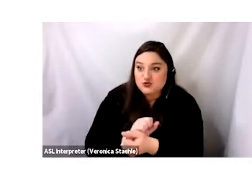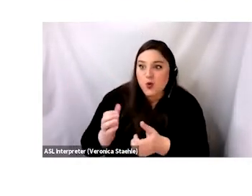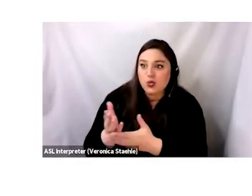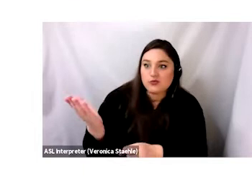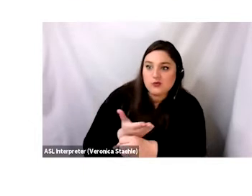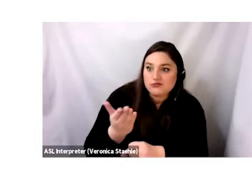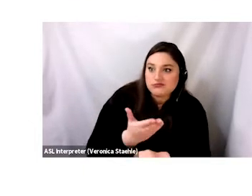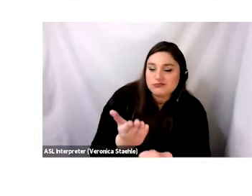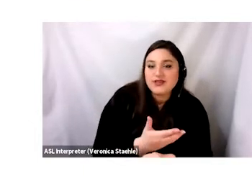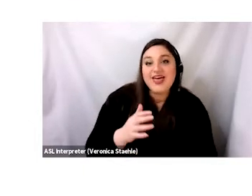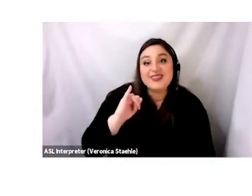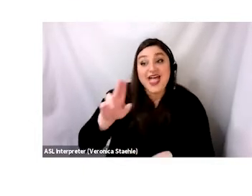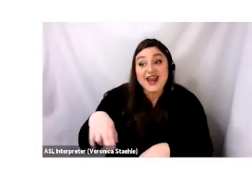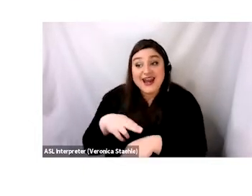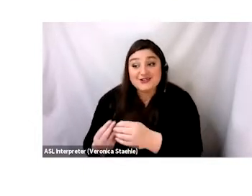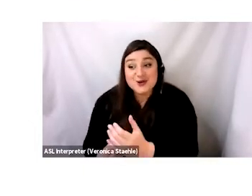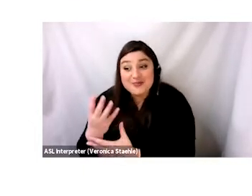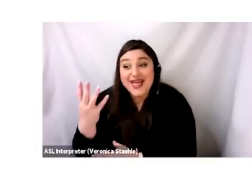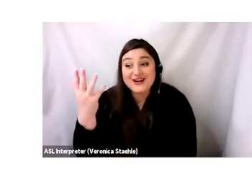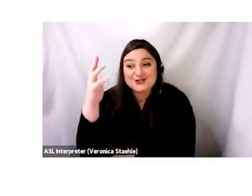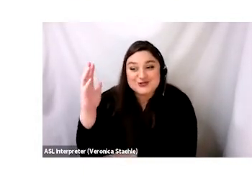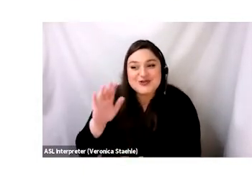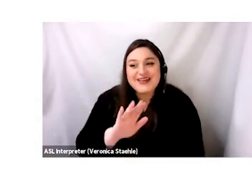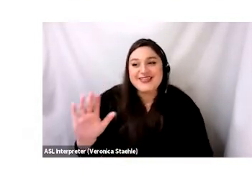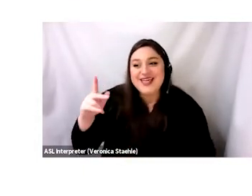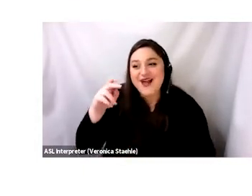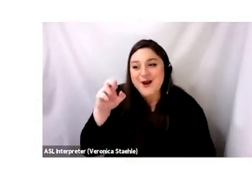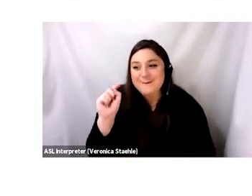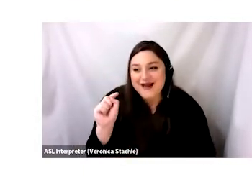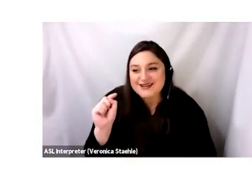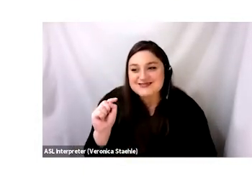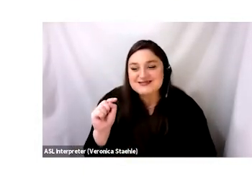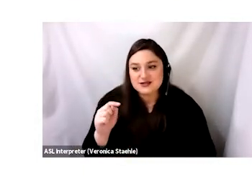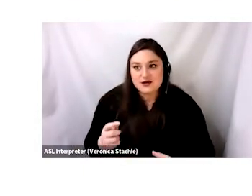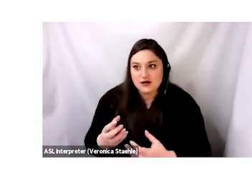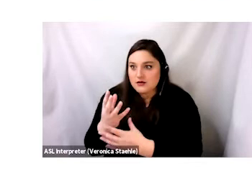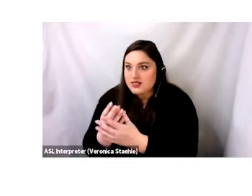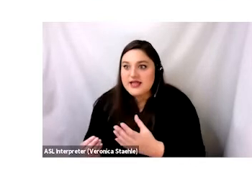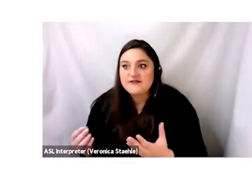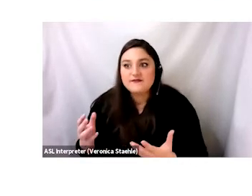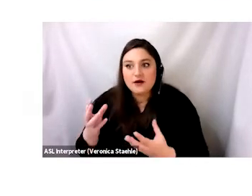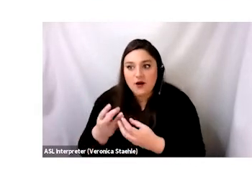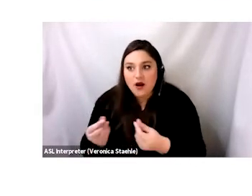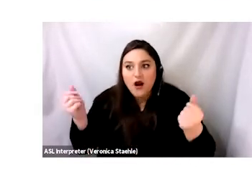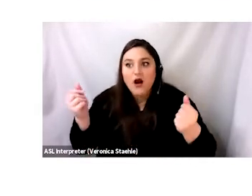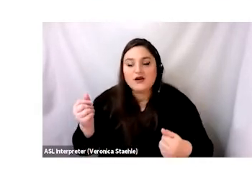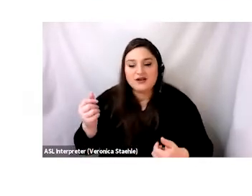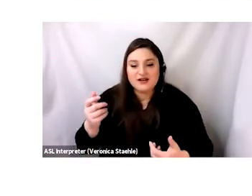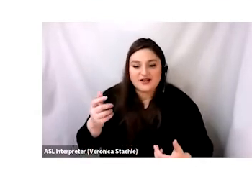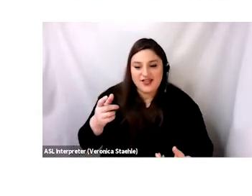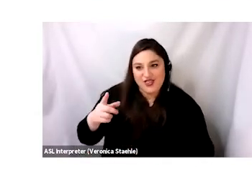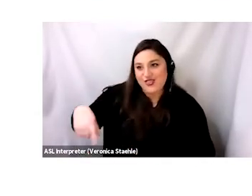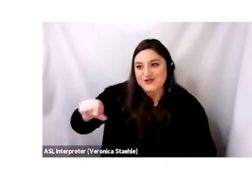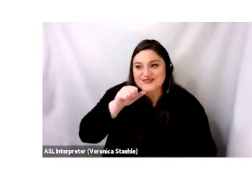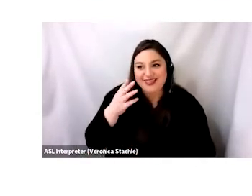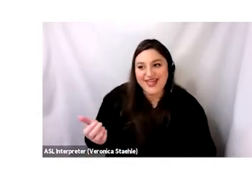and the trees that these, what we call pests, would have been finding their food or where they would live or eat in, those are no